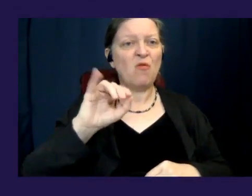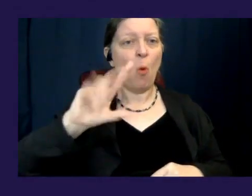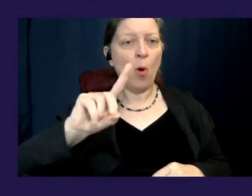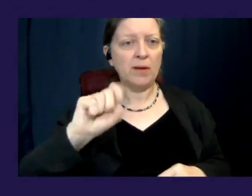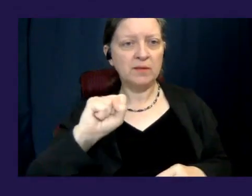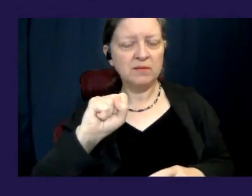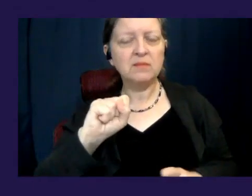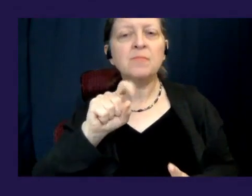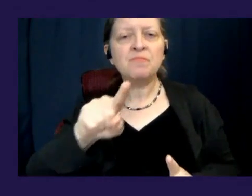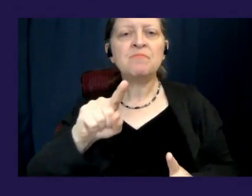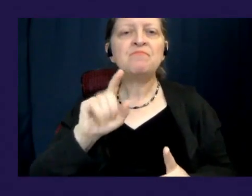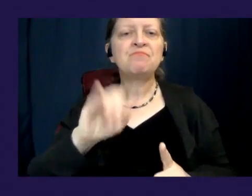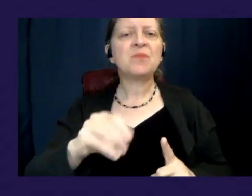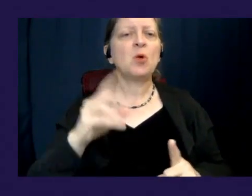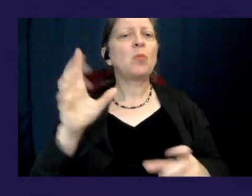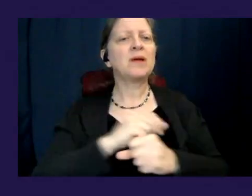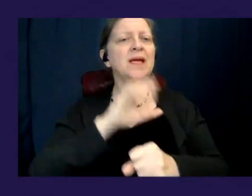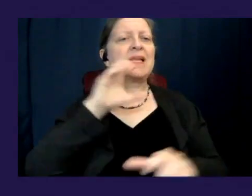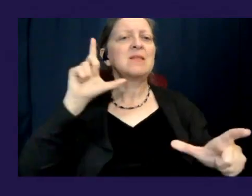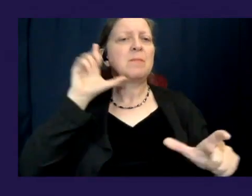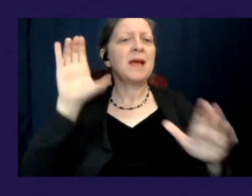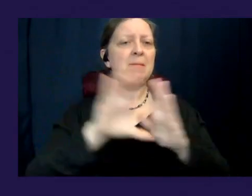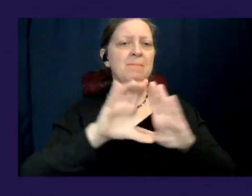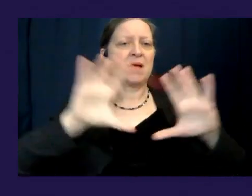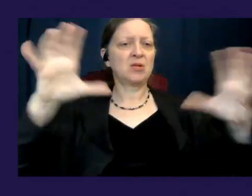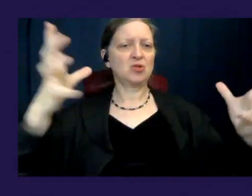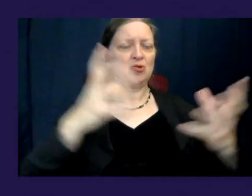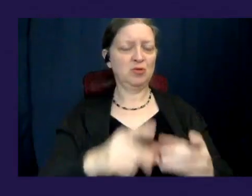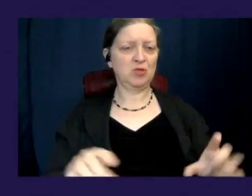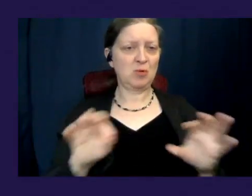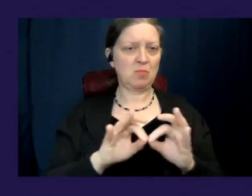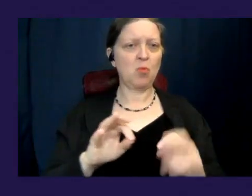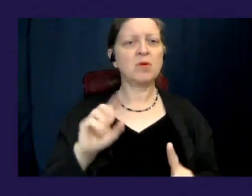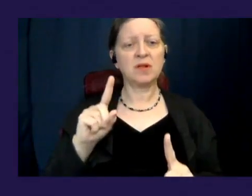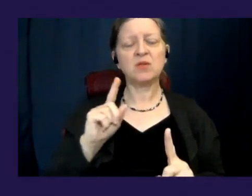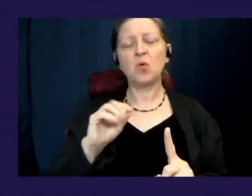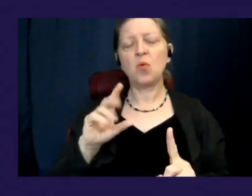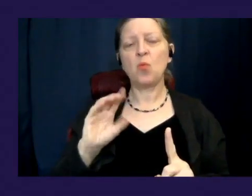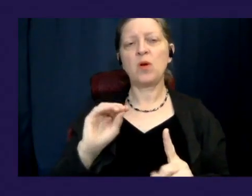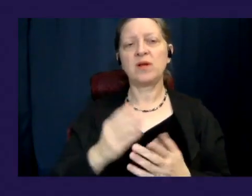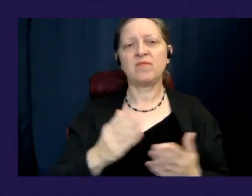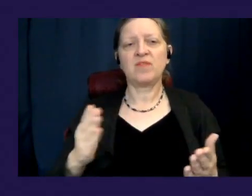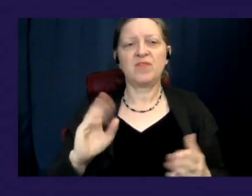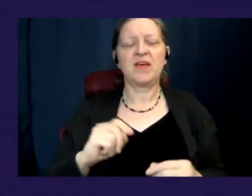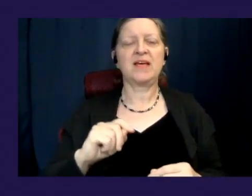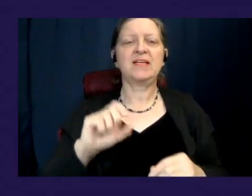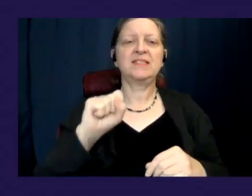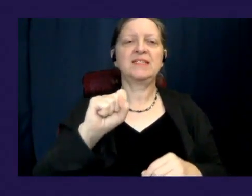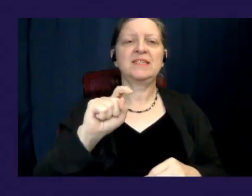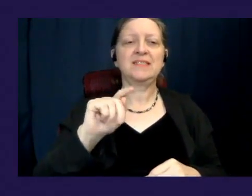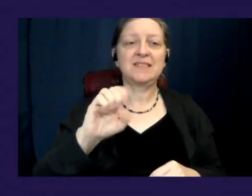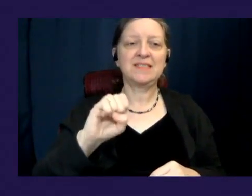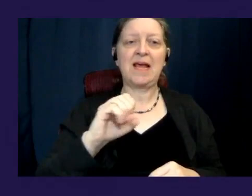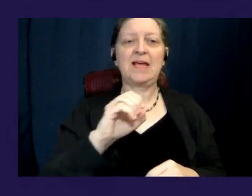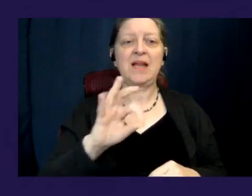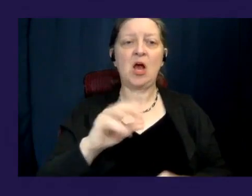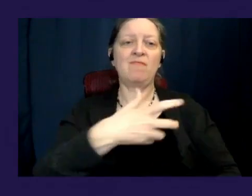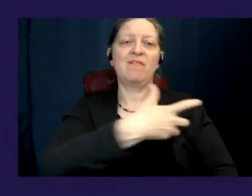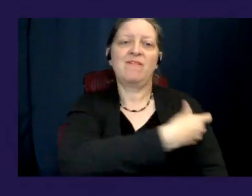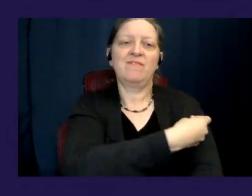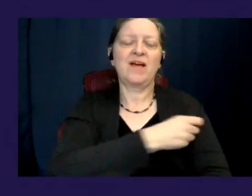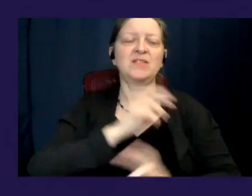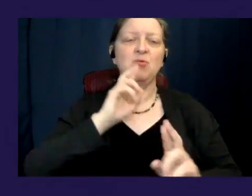Report does. Initially, it was the COVID-19 State of Vaccine Confidence Report. Now it's just the State of Vaccine Confidence Report as we've moved to peacetime